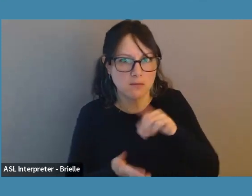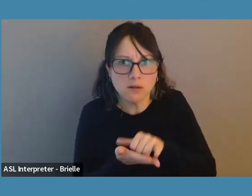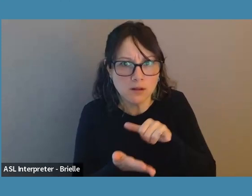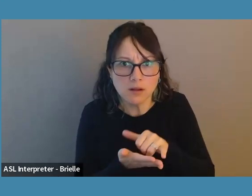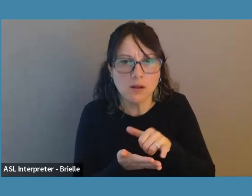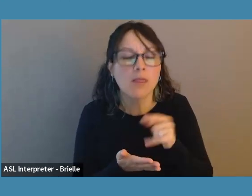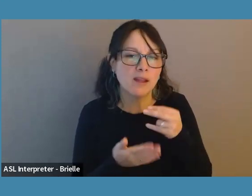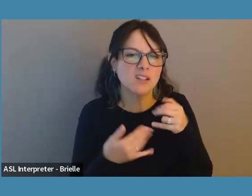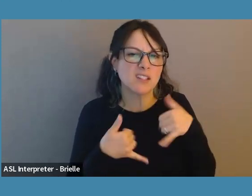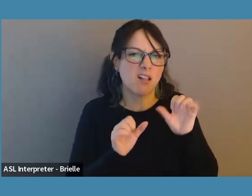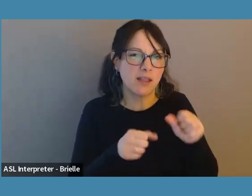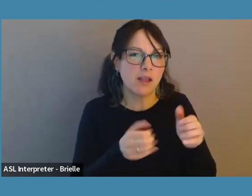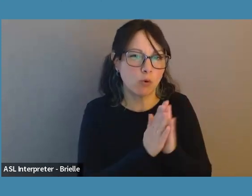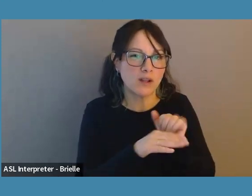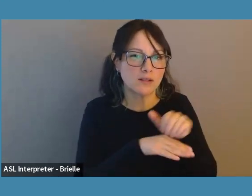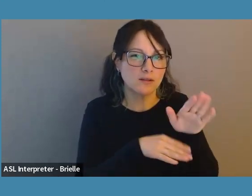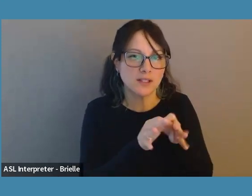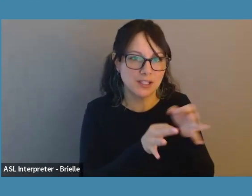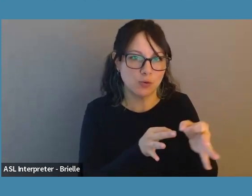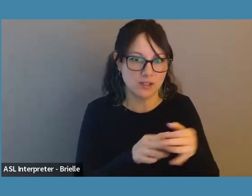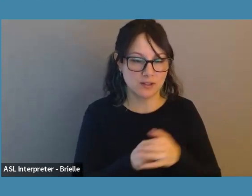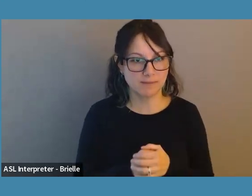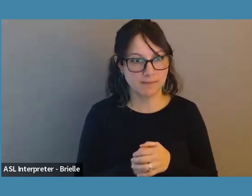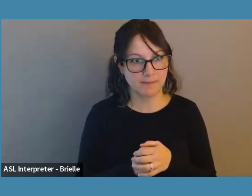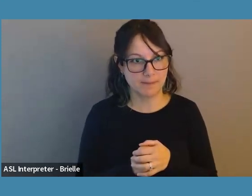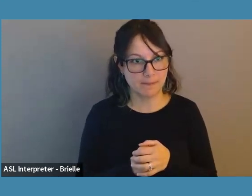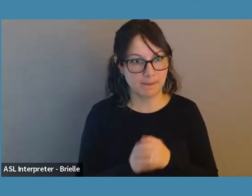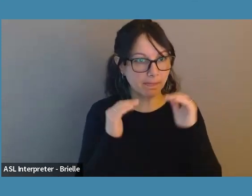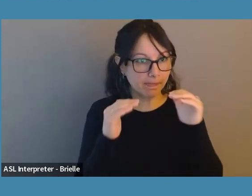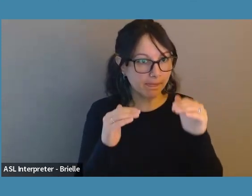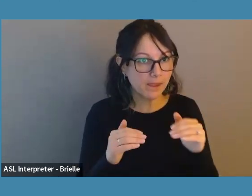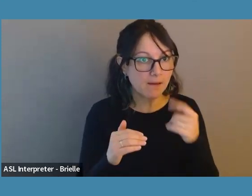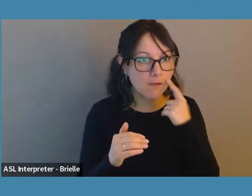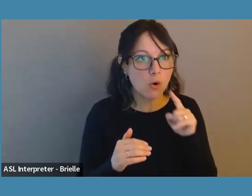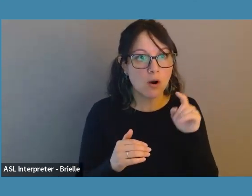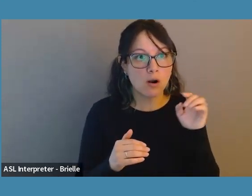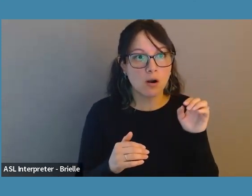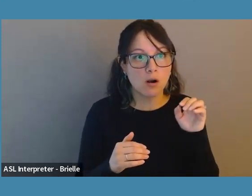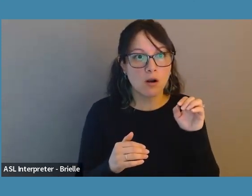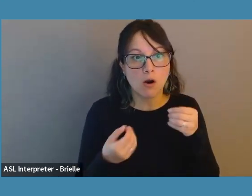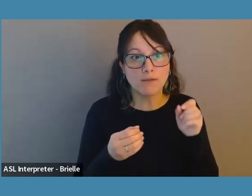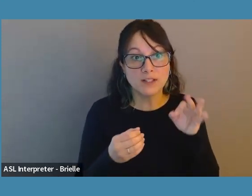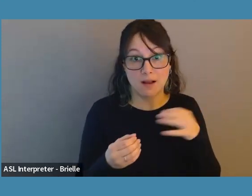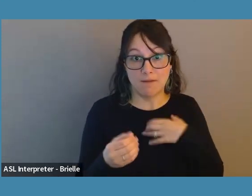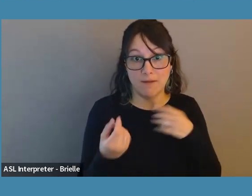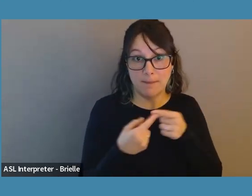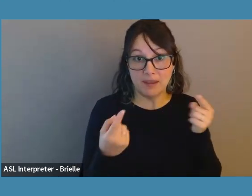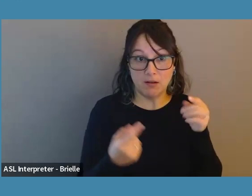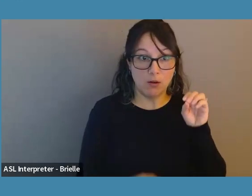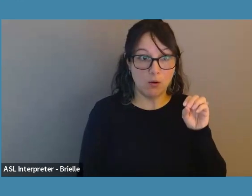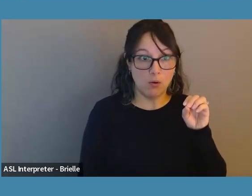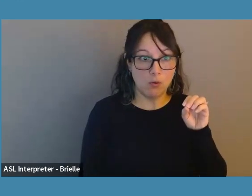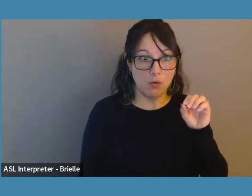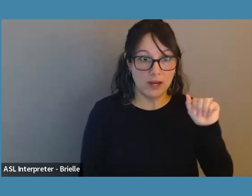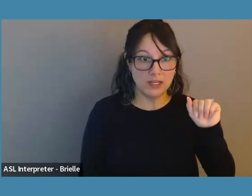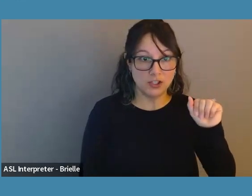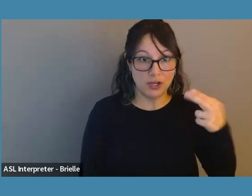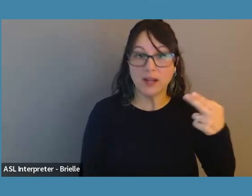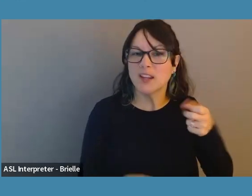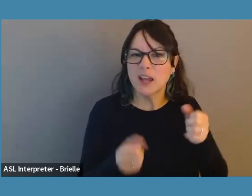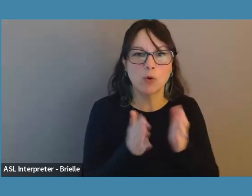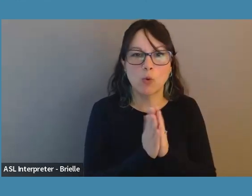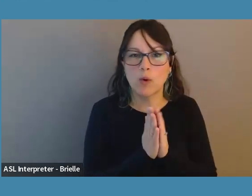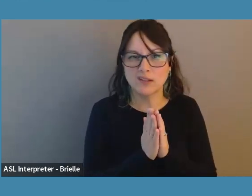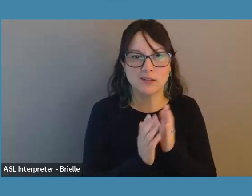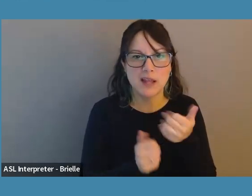you can still make that request. And then for the Office of Appeal hearings, you can request the continuance at any time up